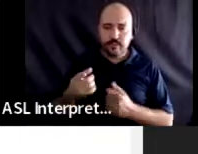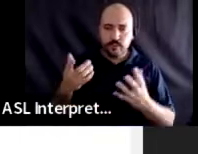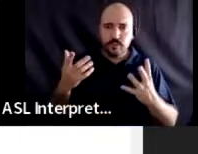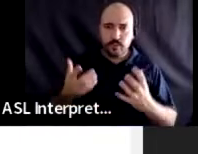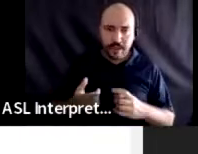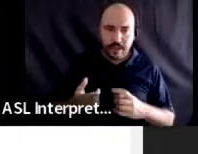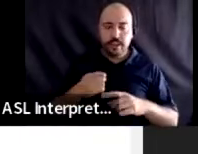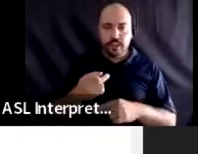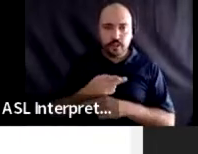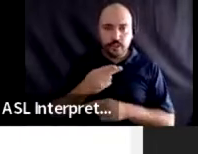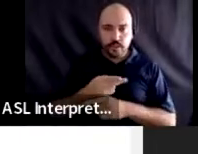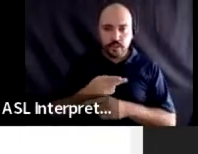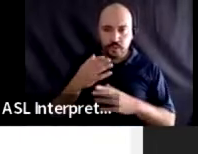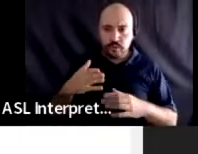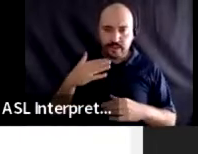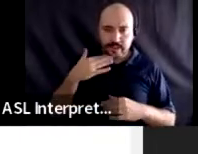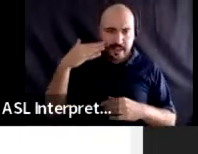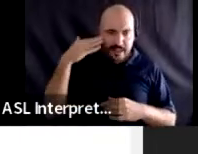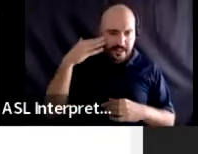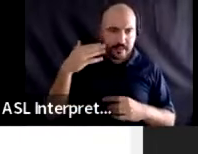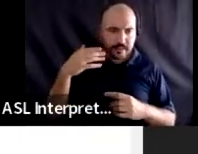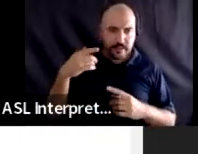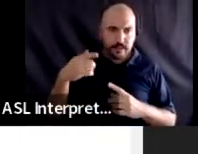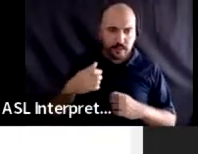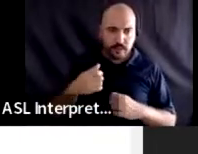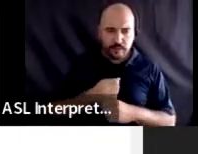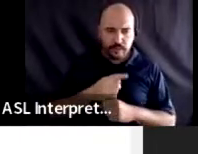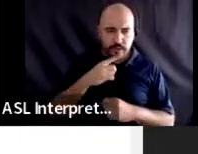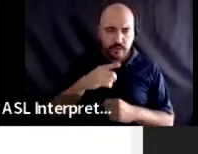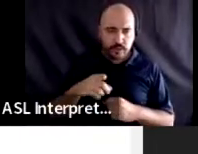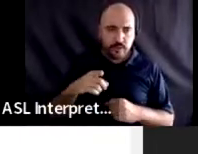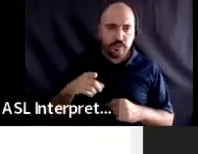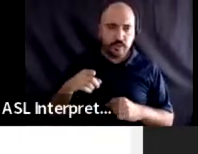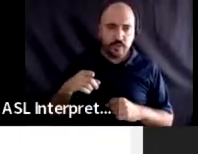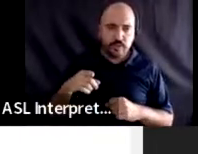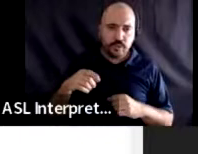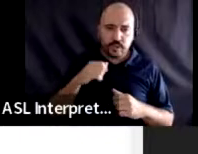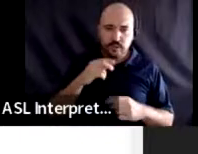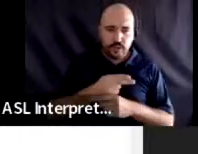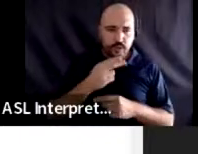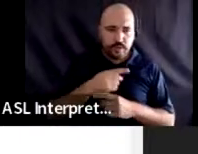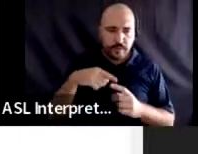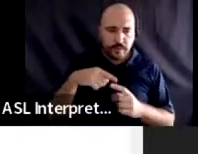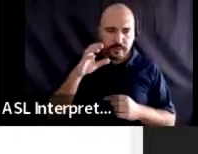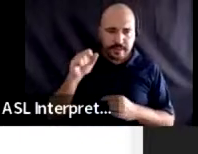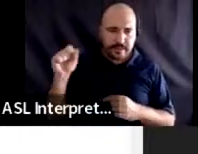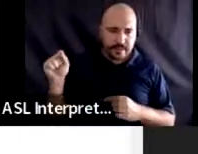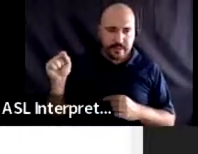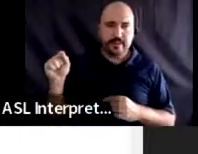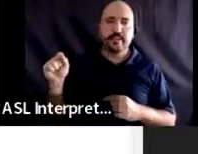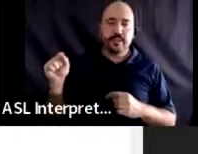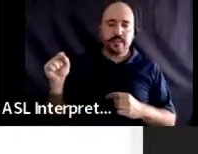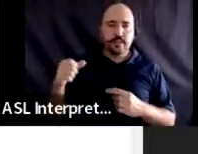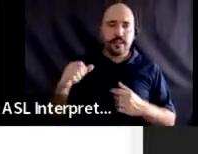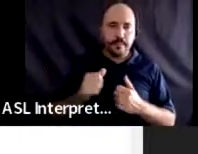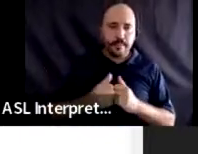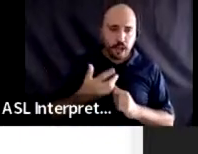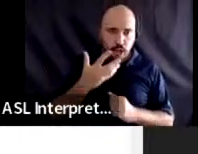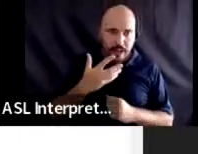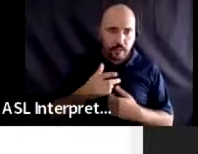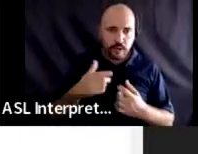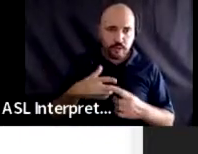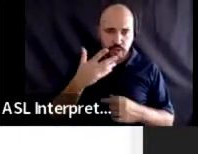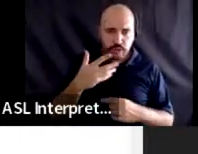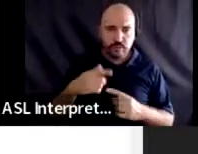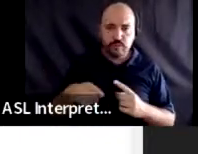you're using your headings, you want to make sure that you're not just using them for CSS, right, to make it look how you want it to look, but you're